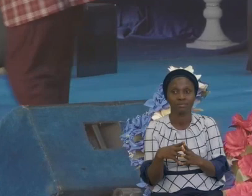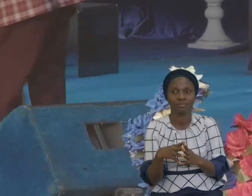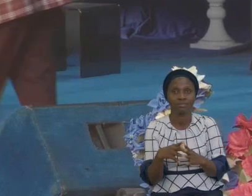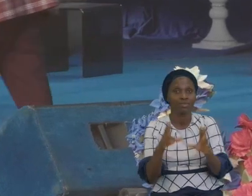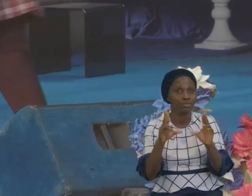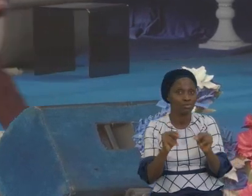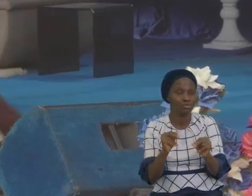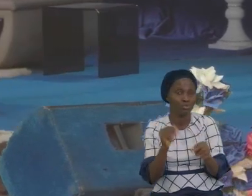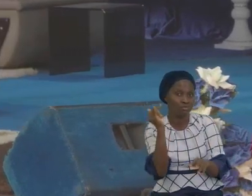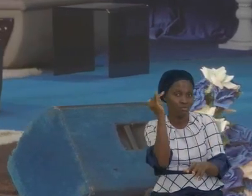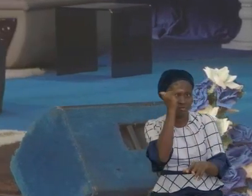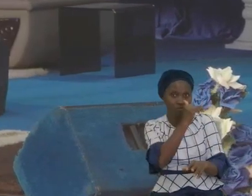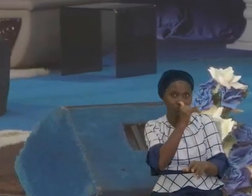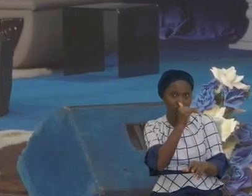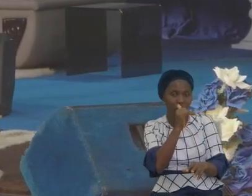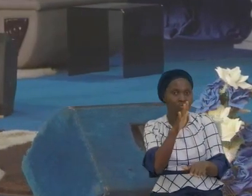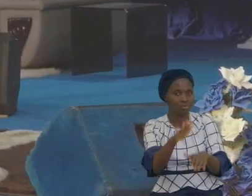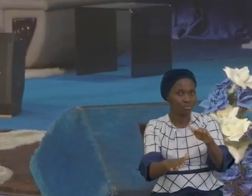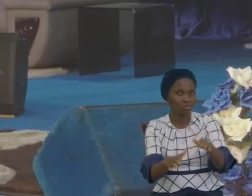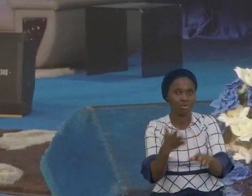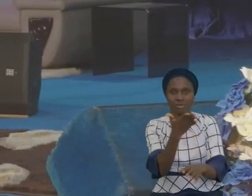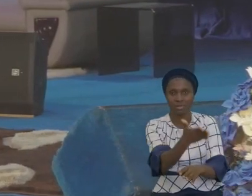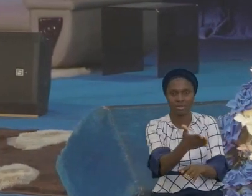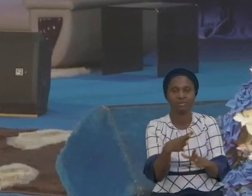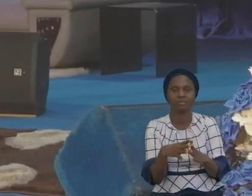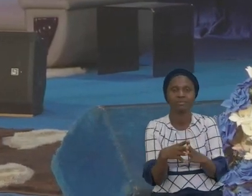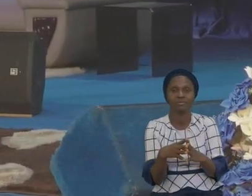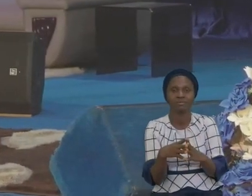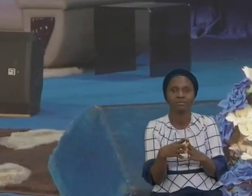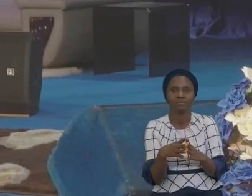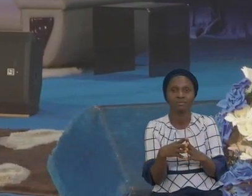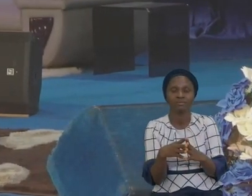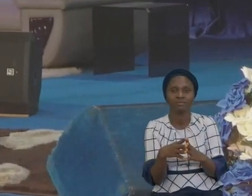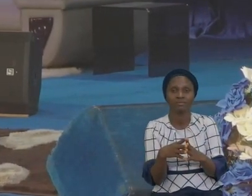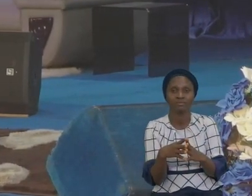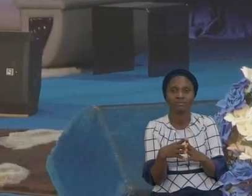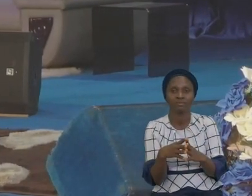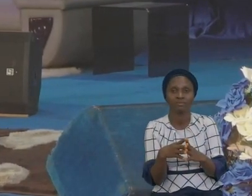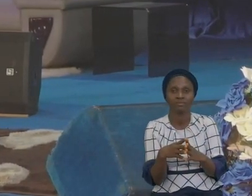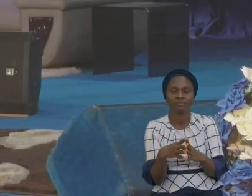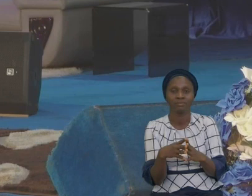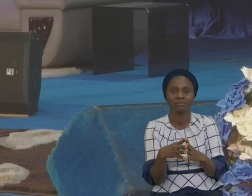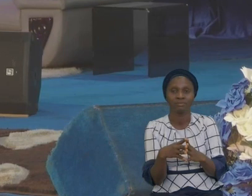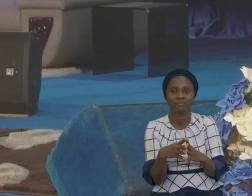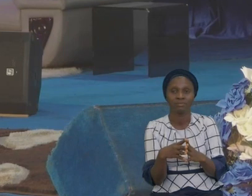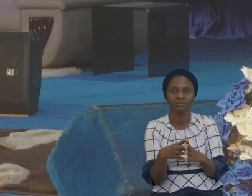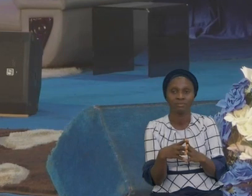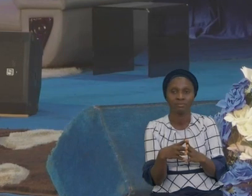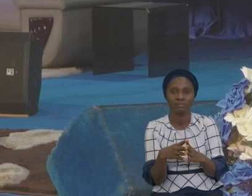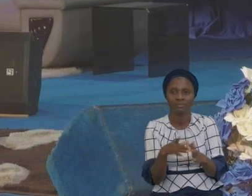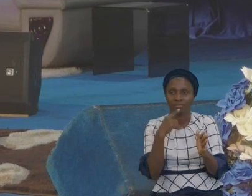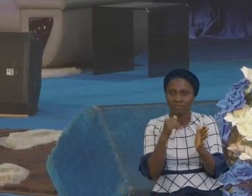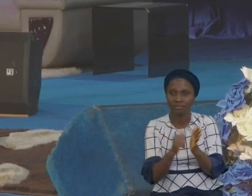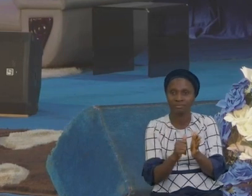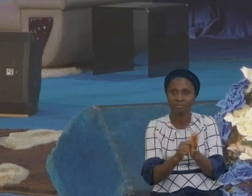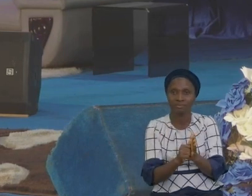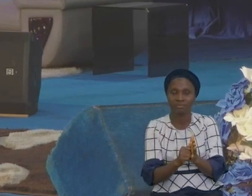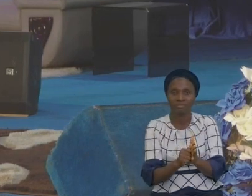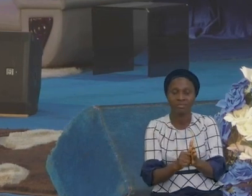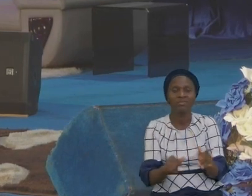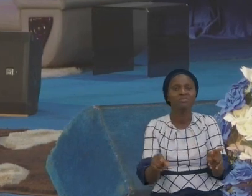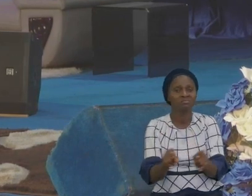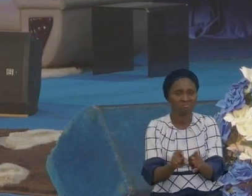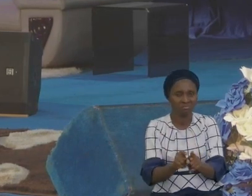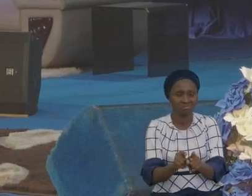It says, even though we're foolish, even though we're ignorant, even though